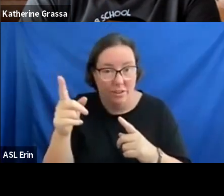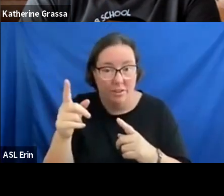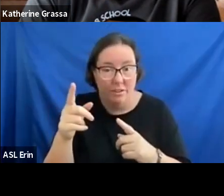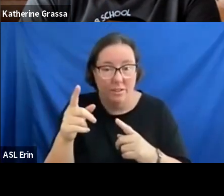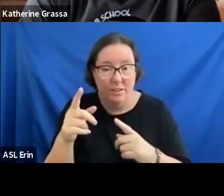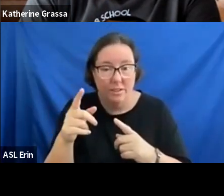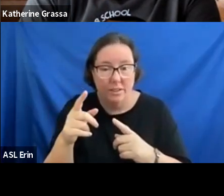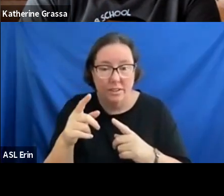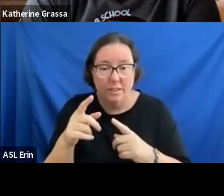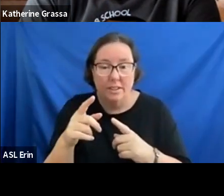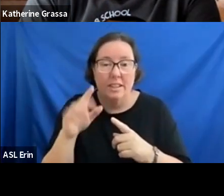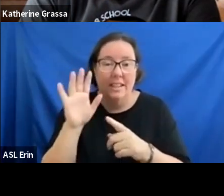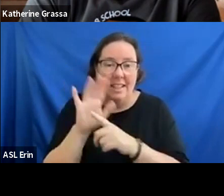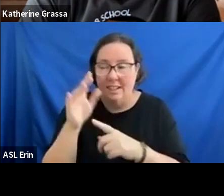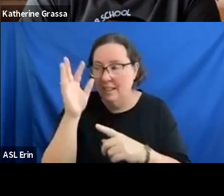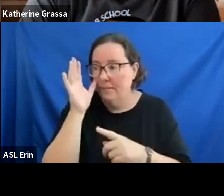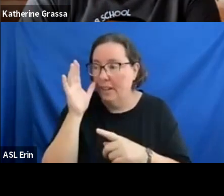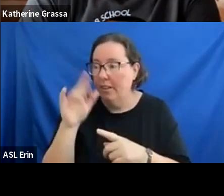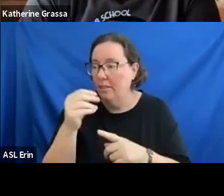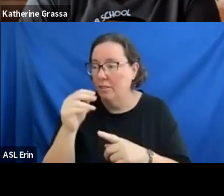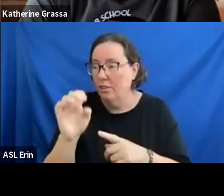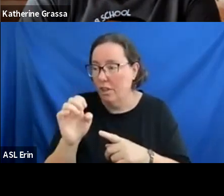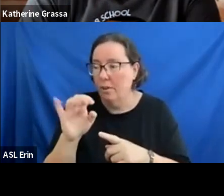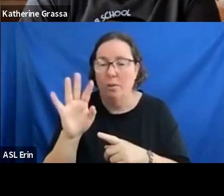Bryant. So that's Kobe Bryant's